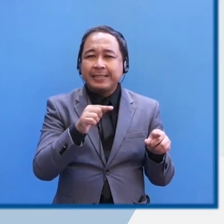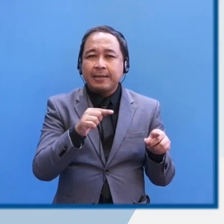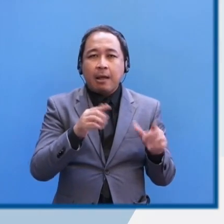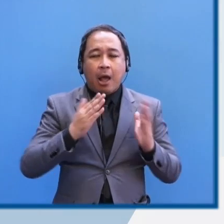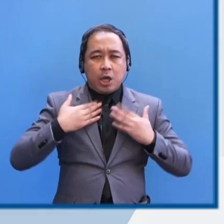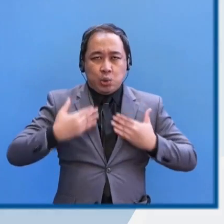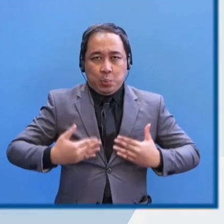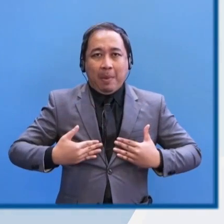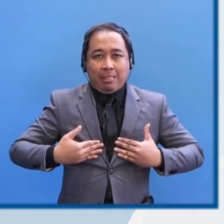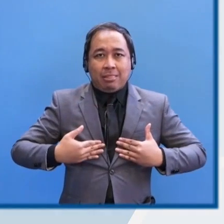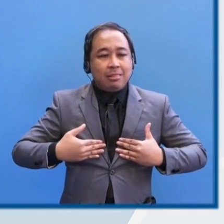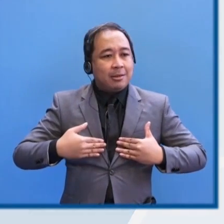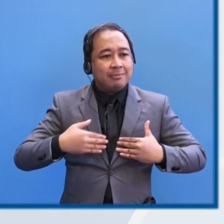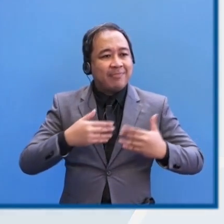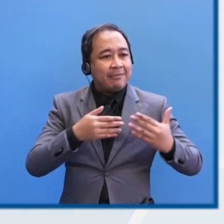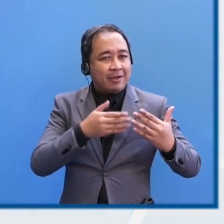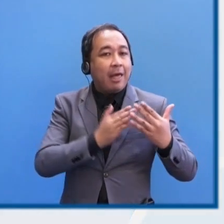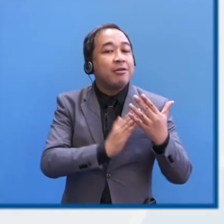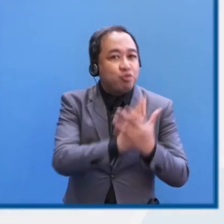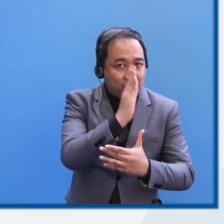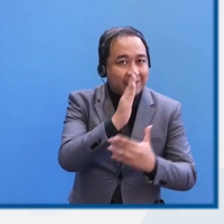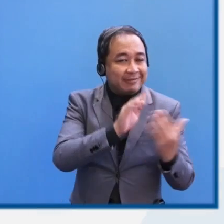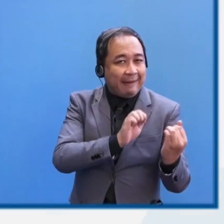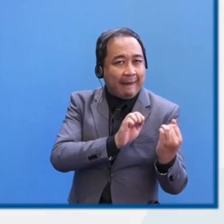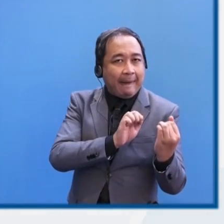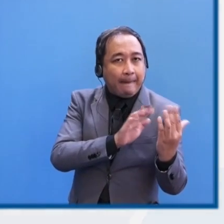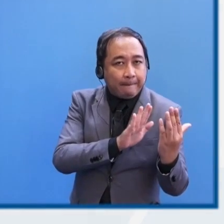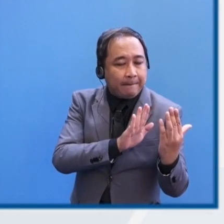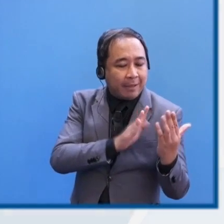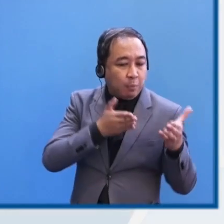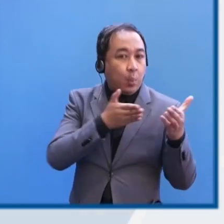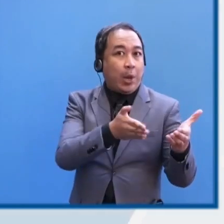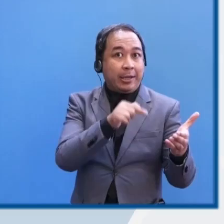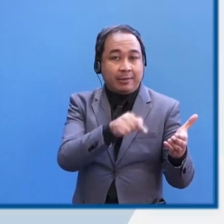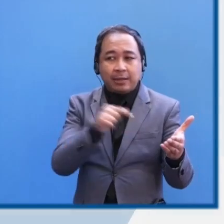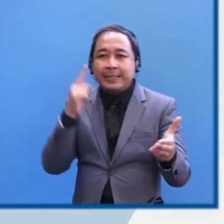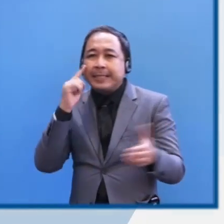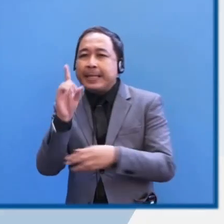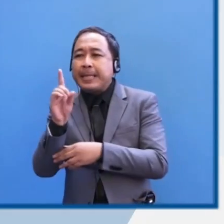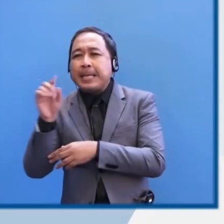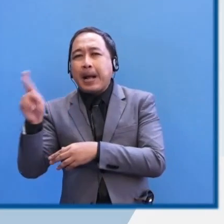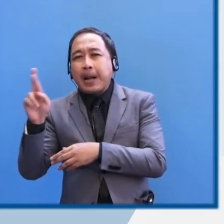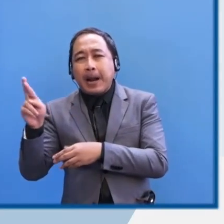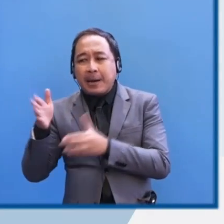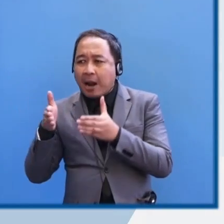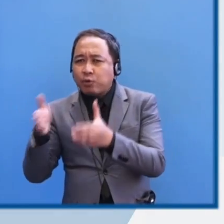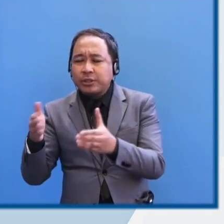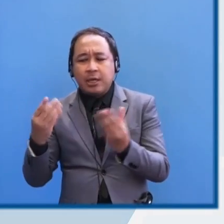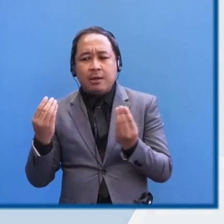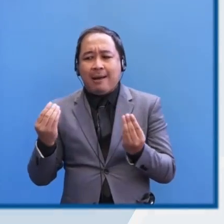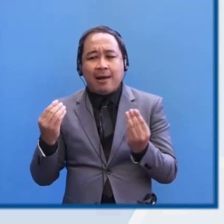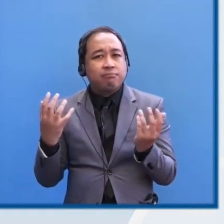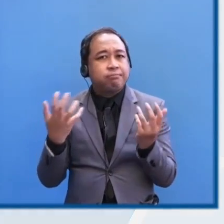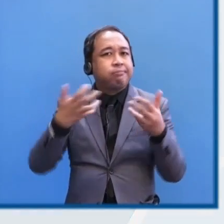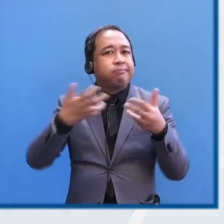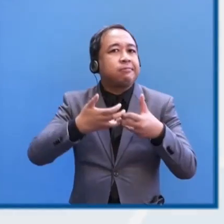approach? Do you see barriers there? Yes, I would actually put it that way. that the